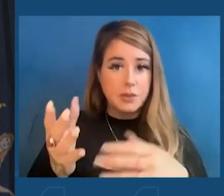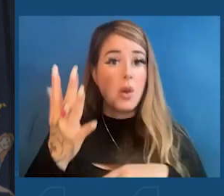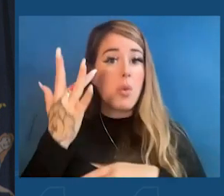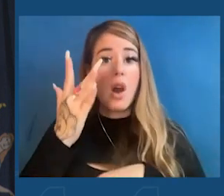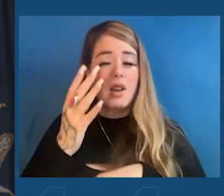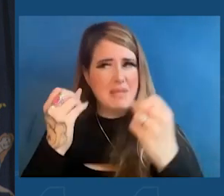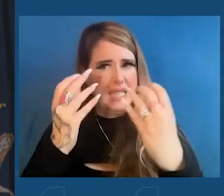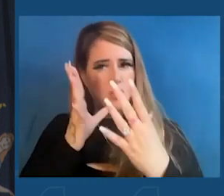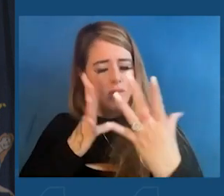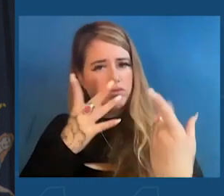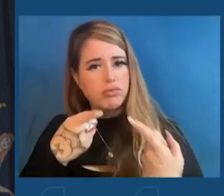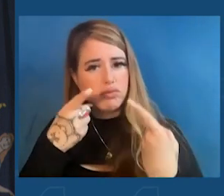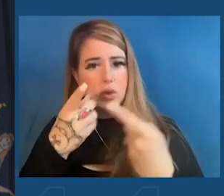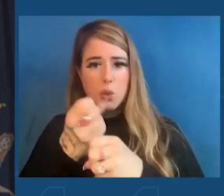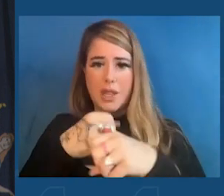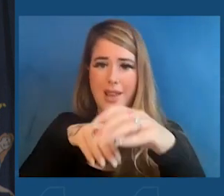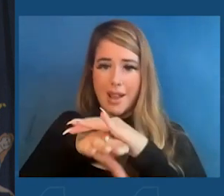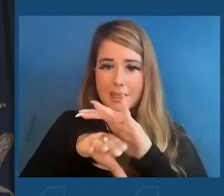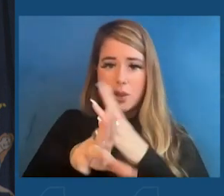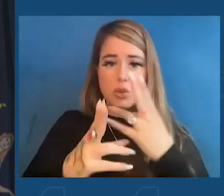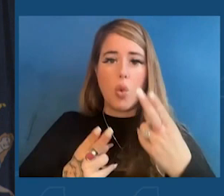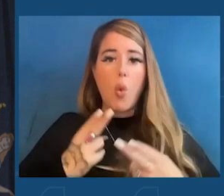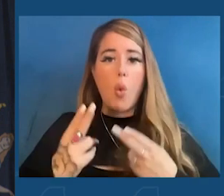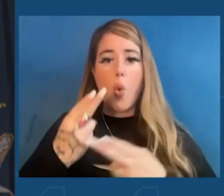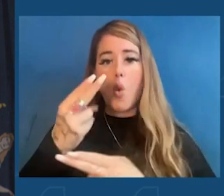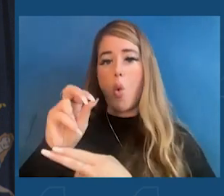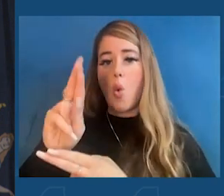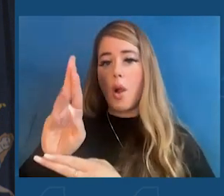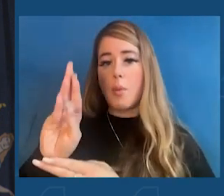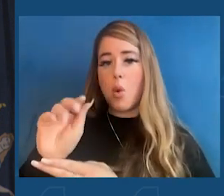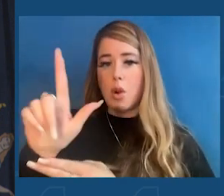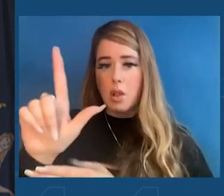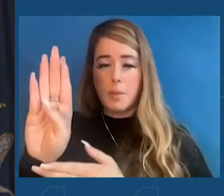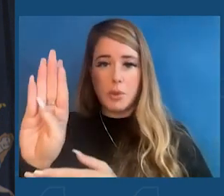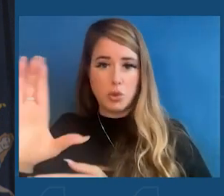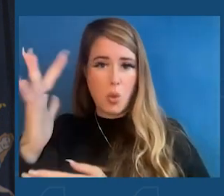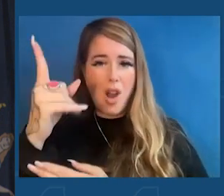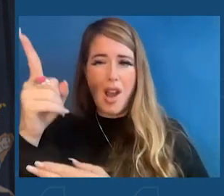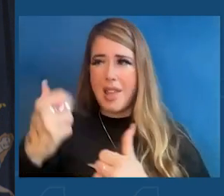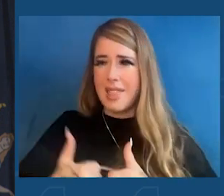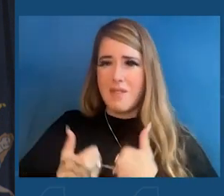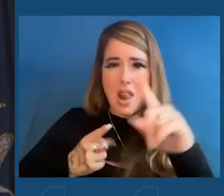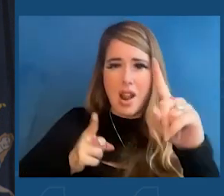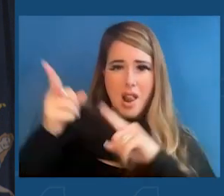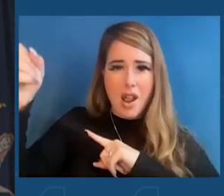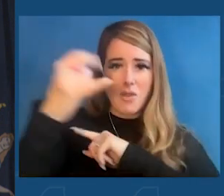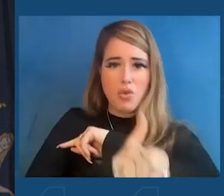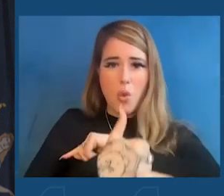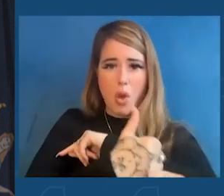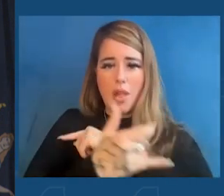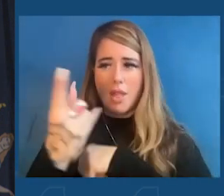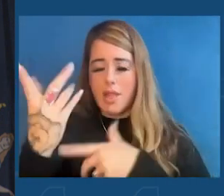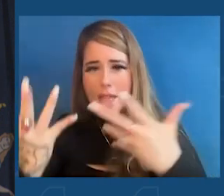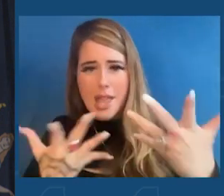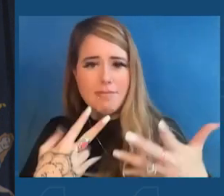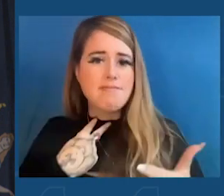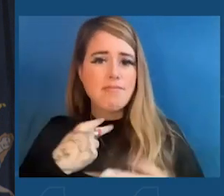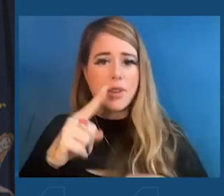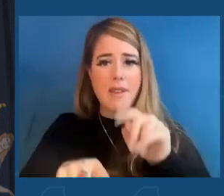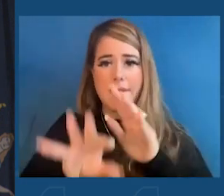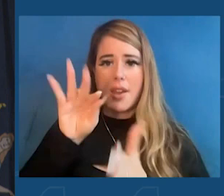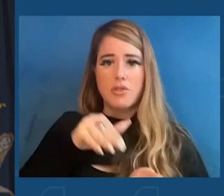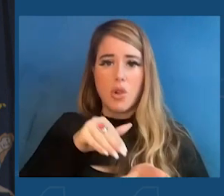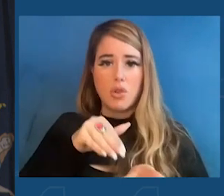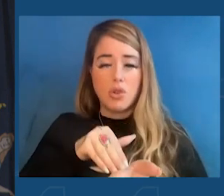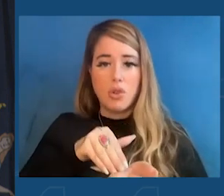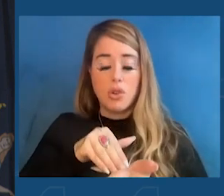get access to hormonal birth control, many because they live in rural areas and cannot access a provider. This important measure will